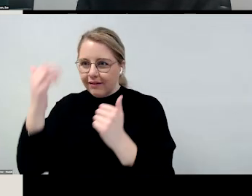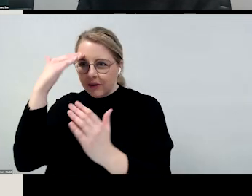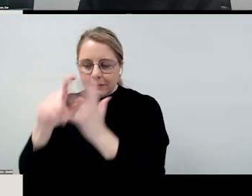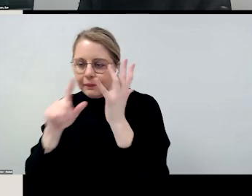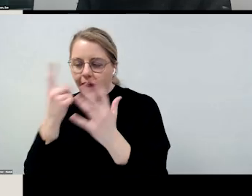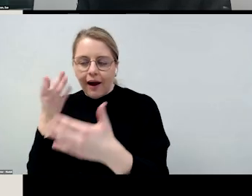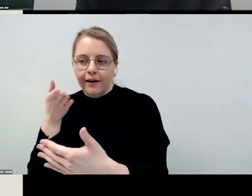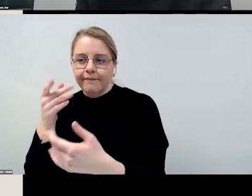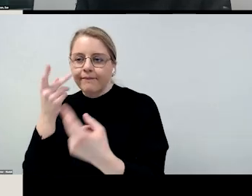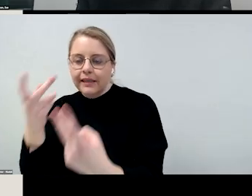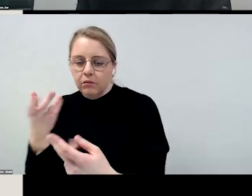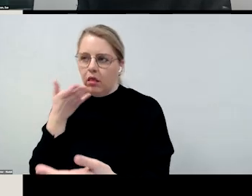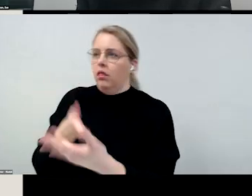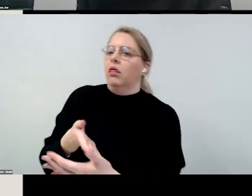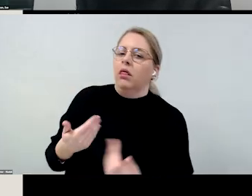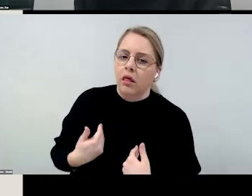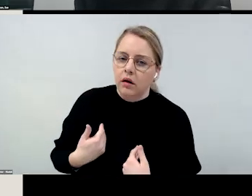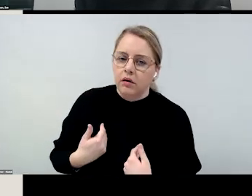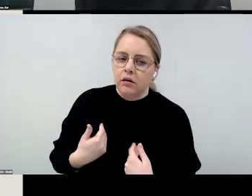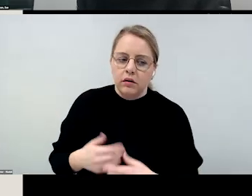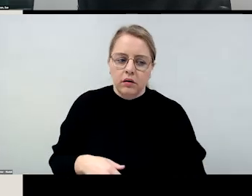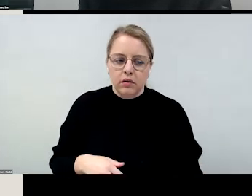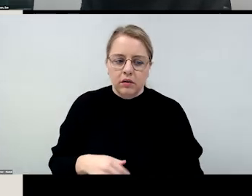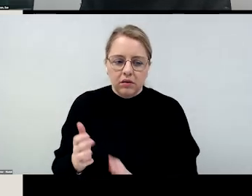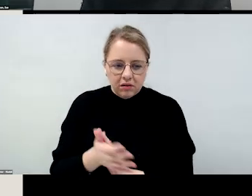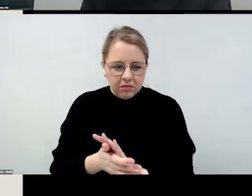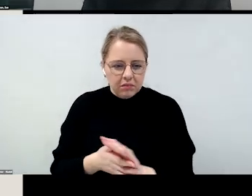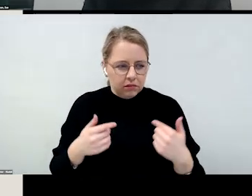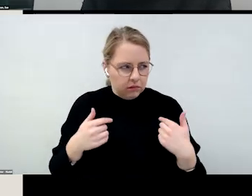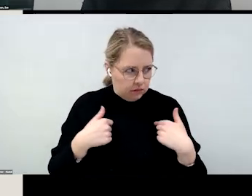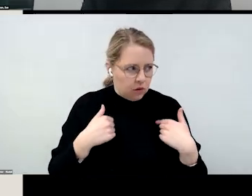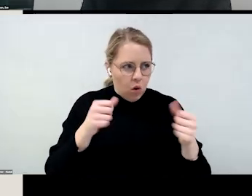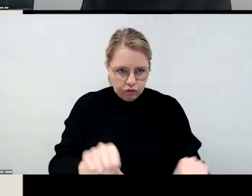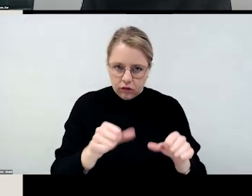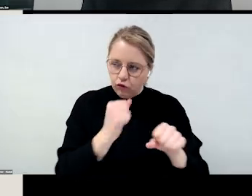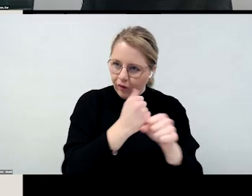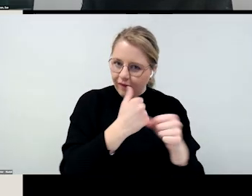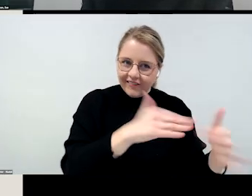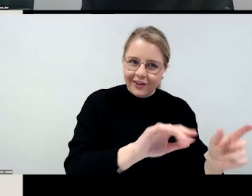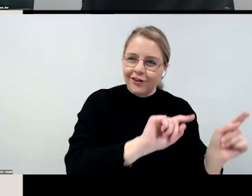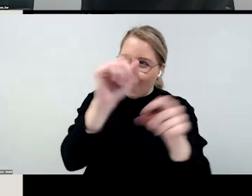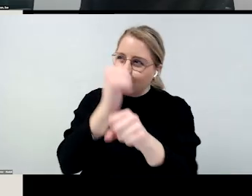This risks George's heart checkup losing its practical value, as he cannot follow up on recommendations.